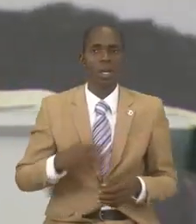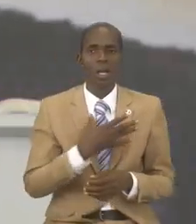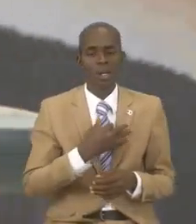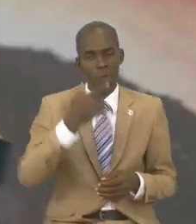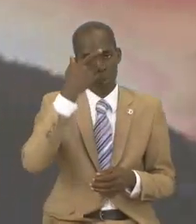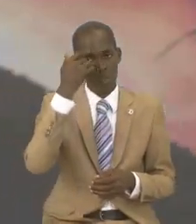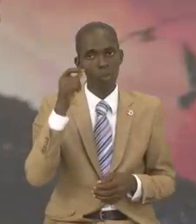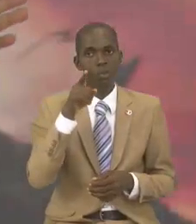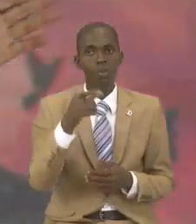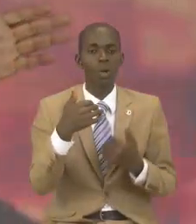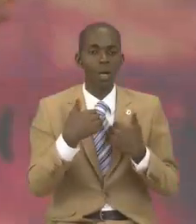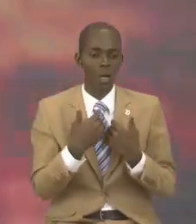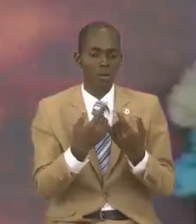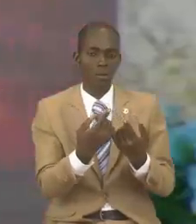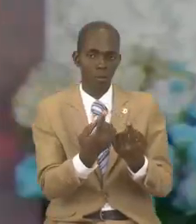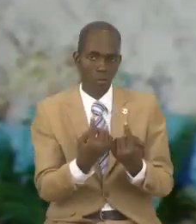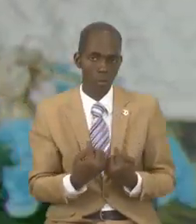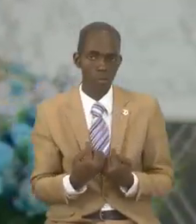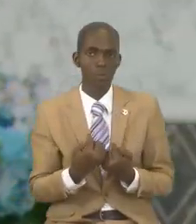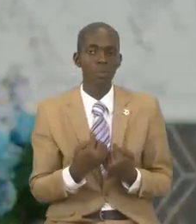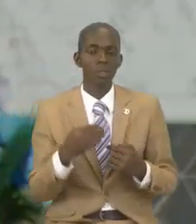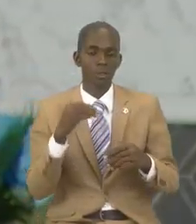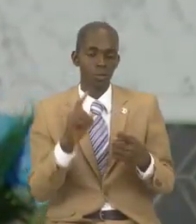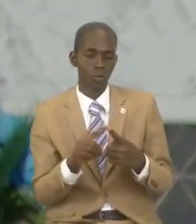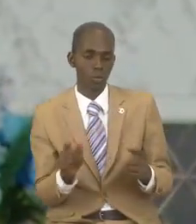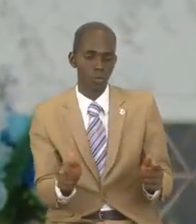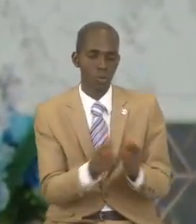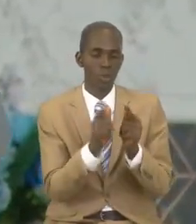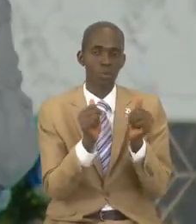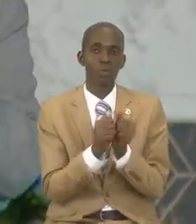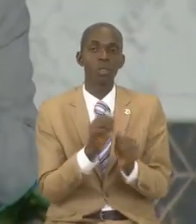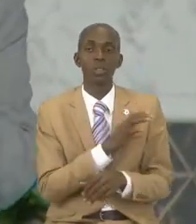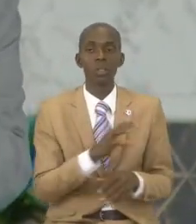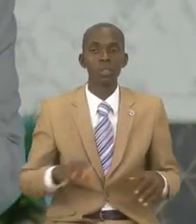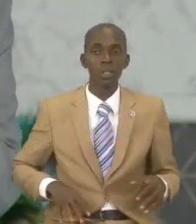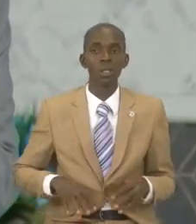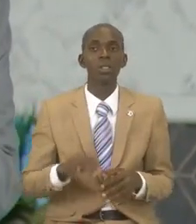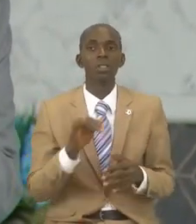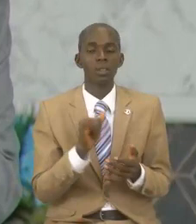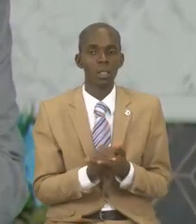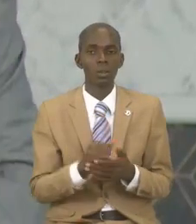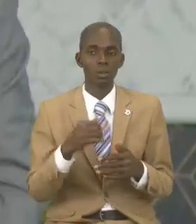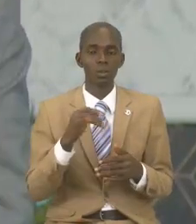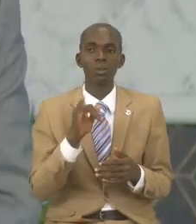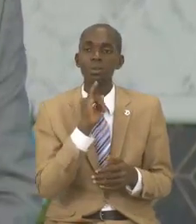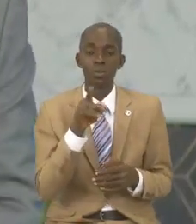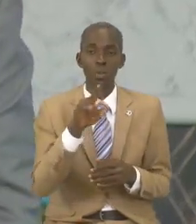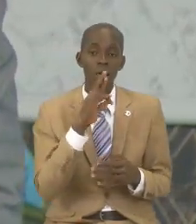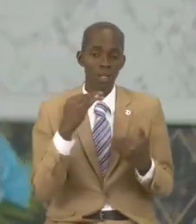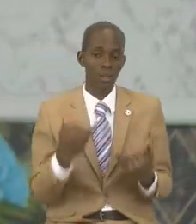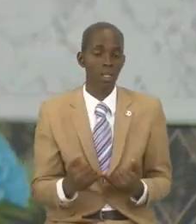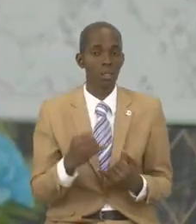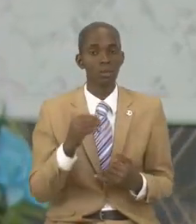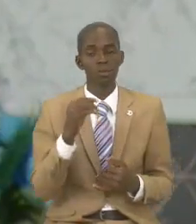have come in contact with Christ, that you're crucified with him.